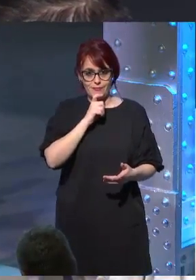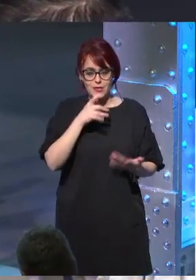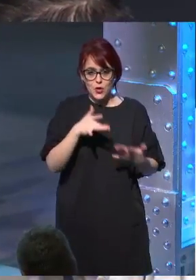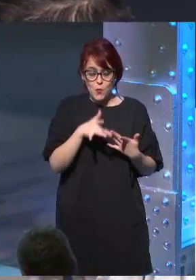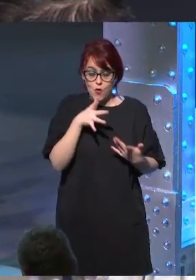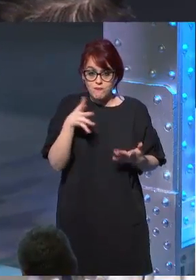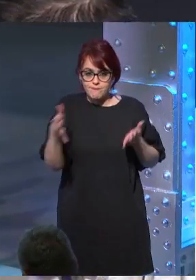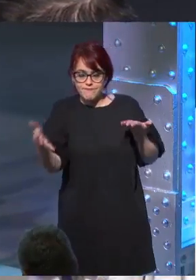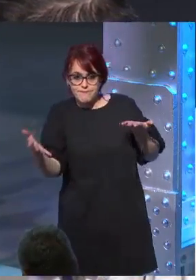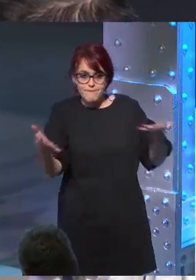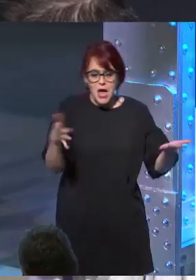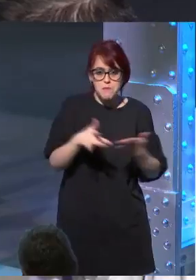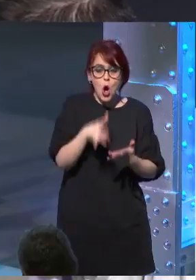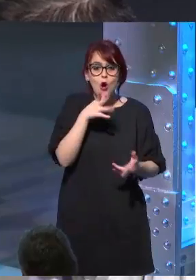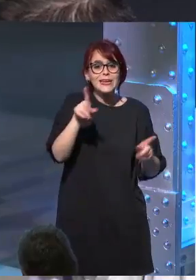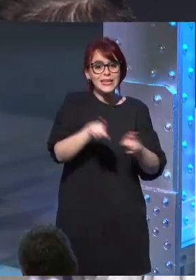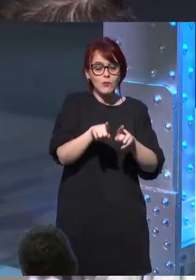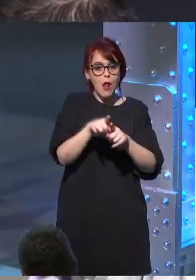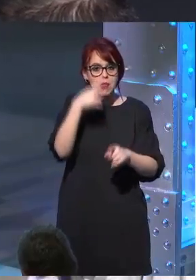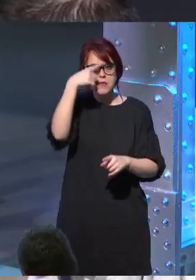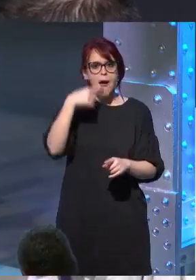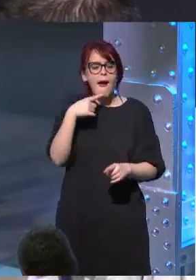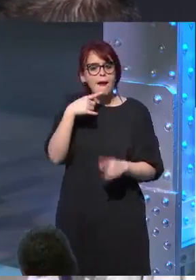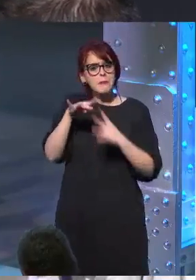double check why we are all the time